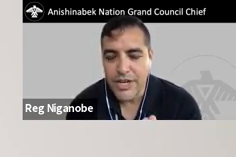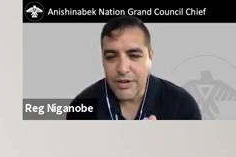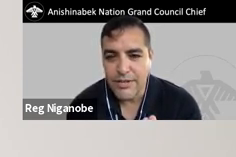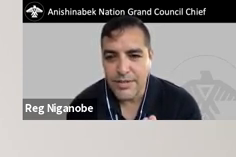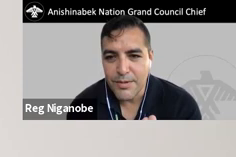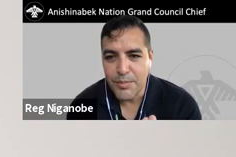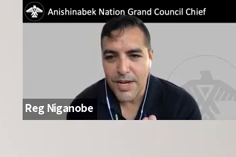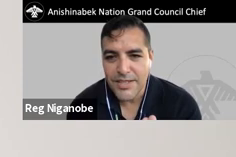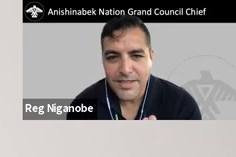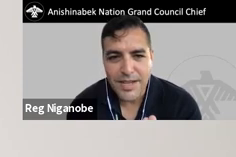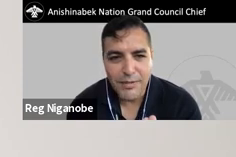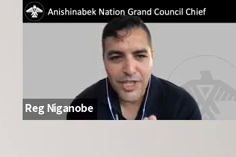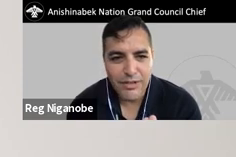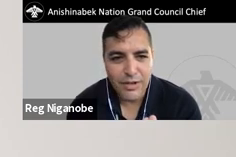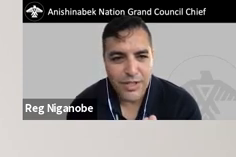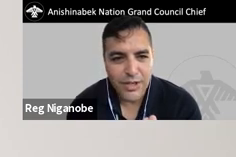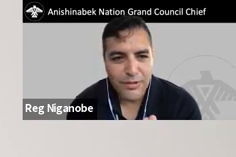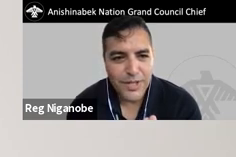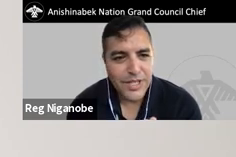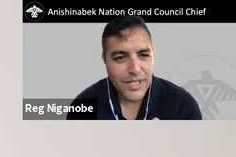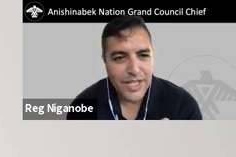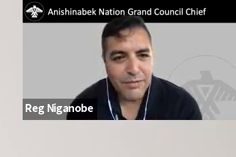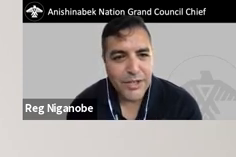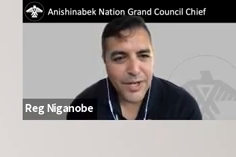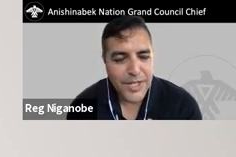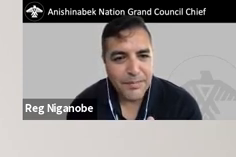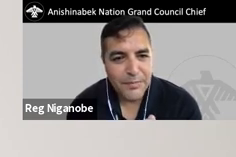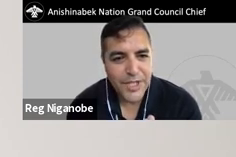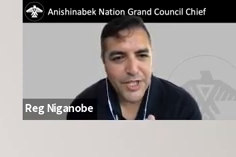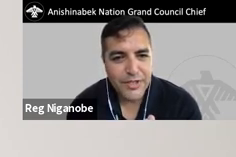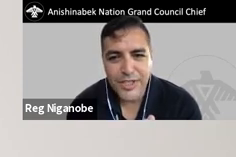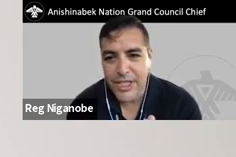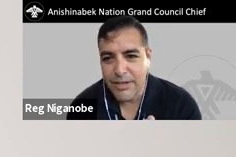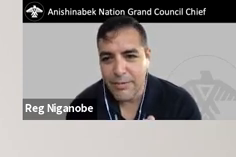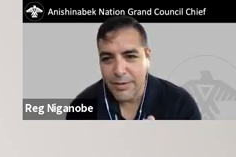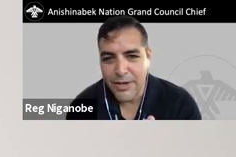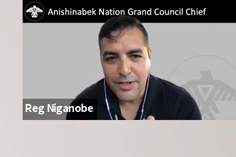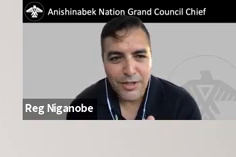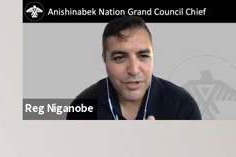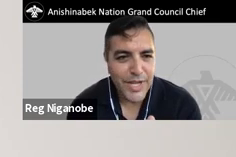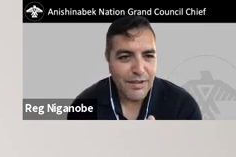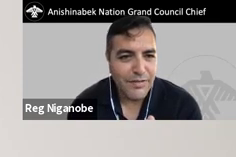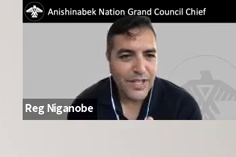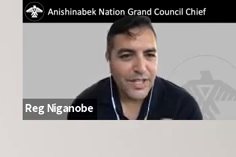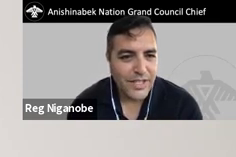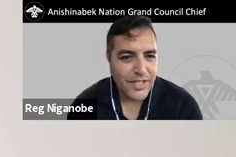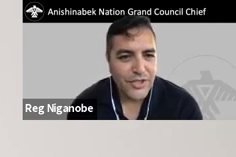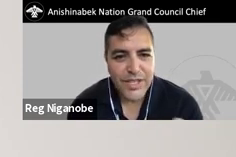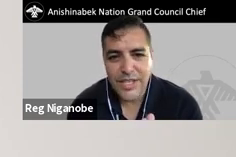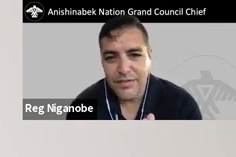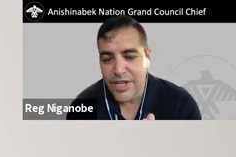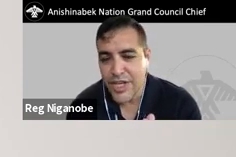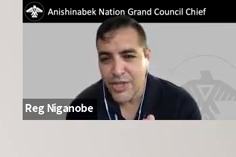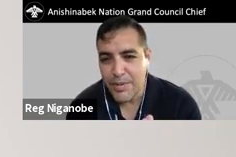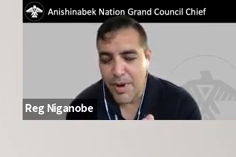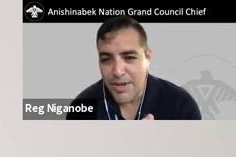and sharing those old practices that we shared long ago and relearning them with each other and sharing what we know, knowledge we have.